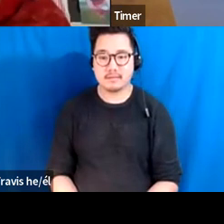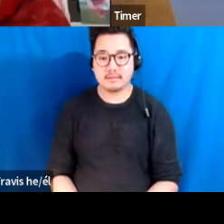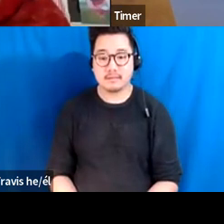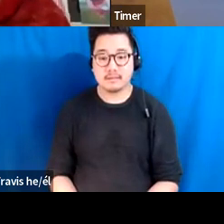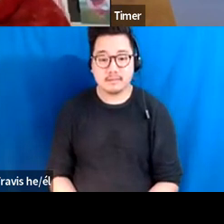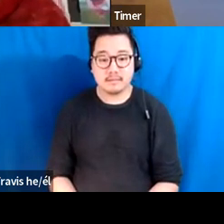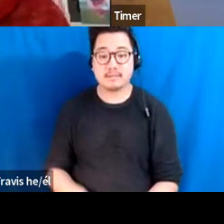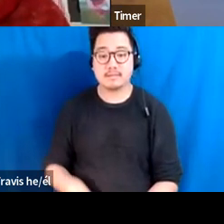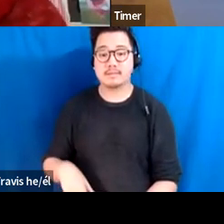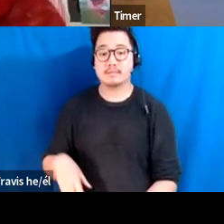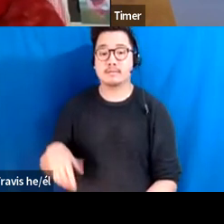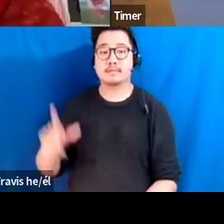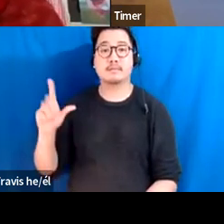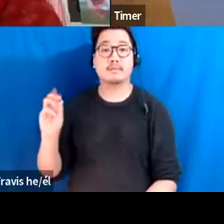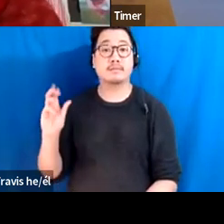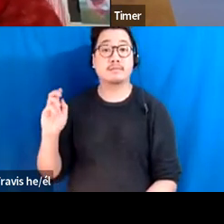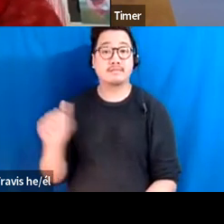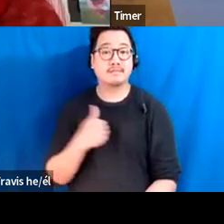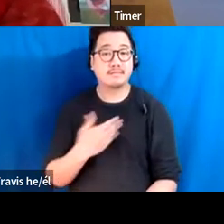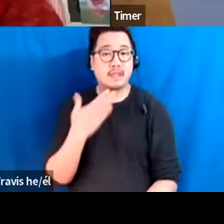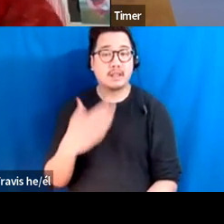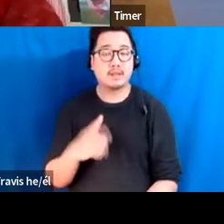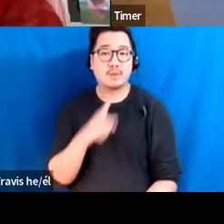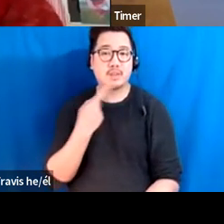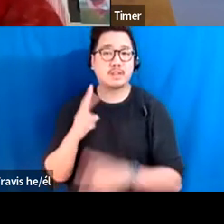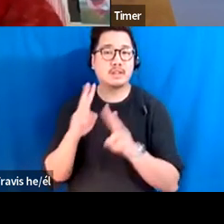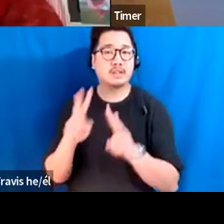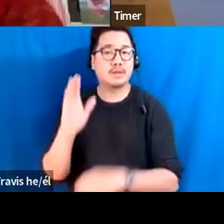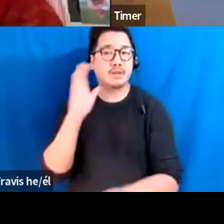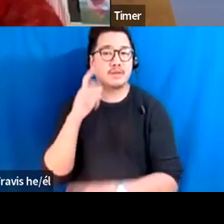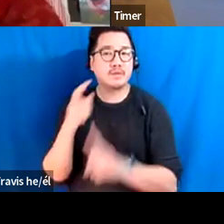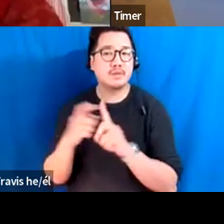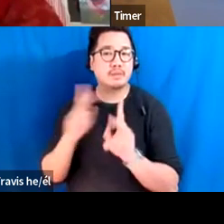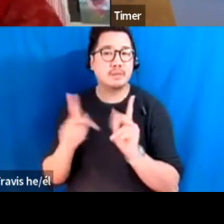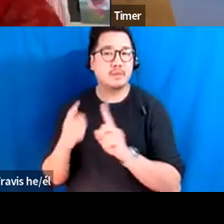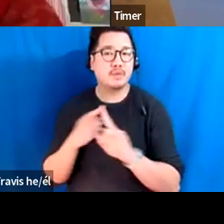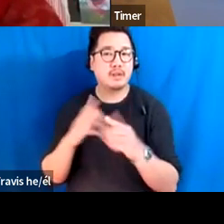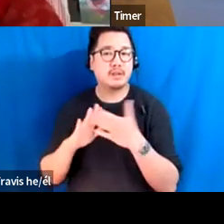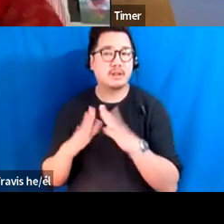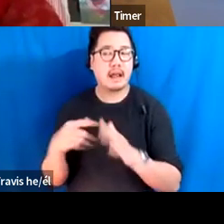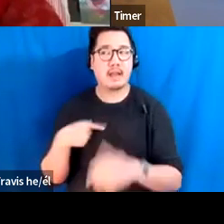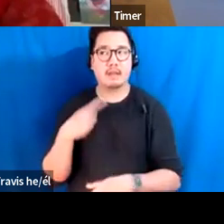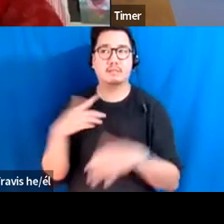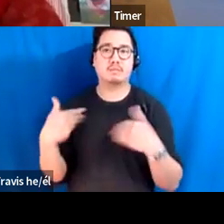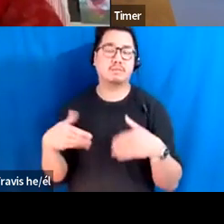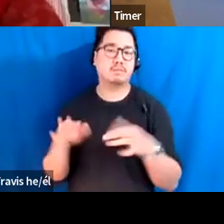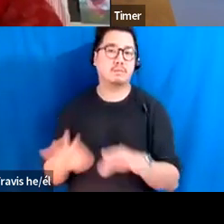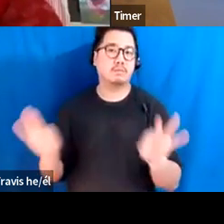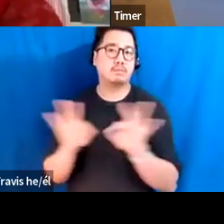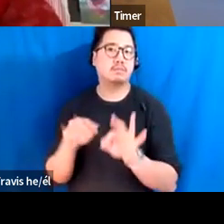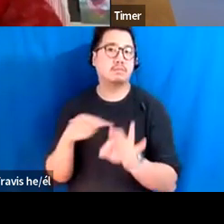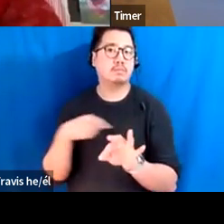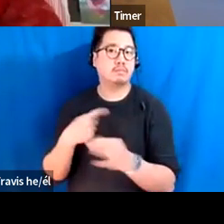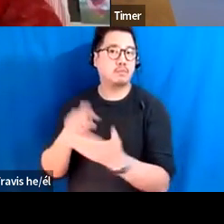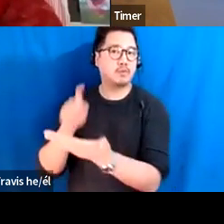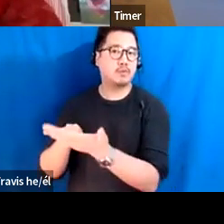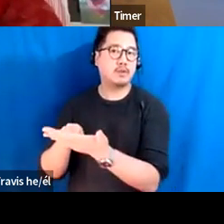thank you for that i'm i'm looking forward to uh hearing from folks from the community just i think it's really important for us to recognize